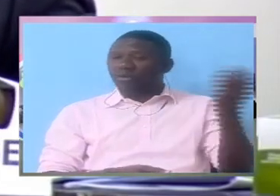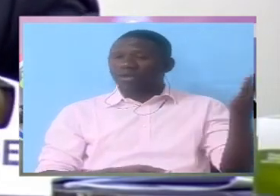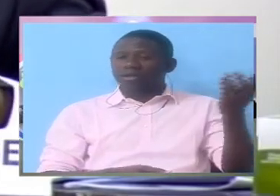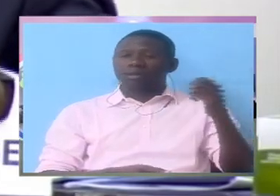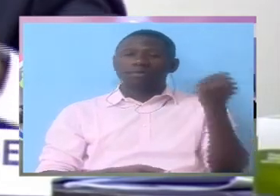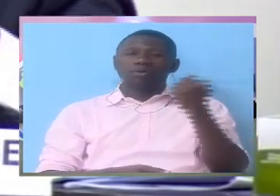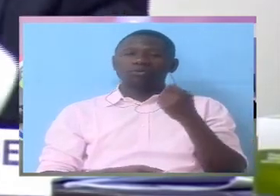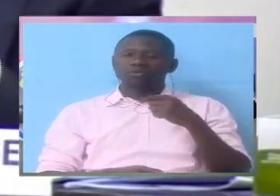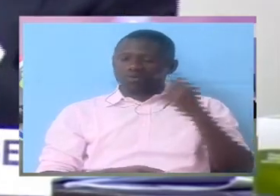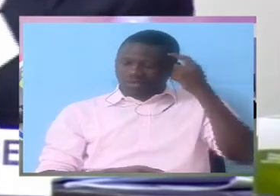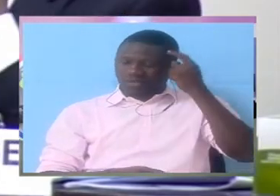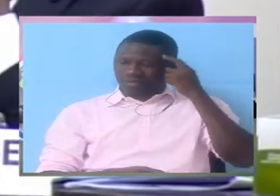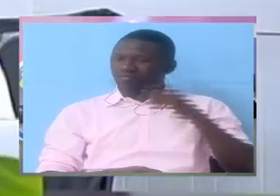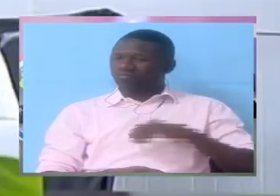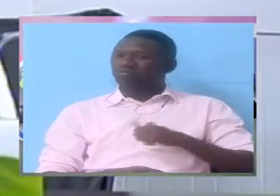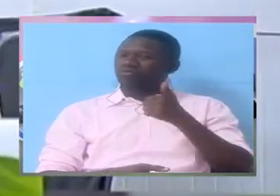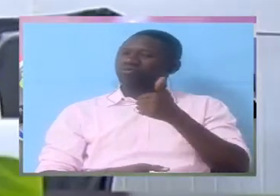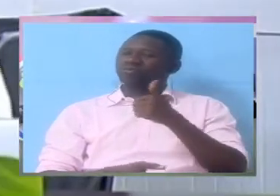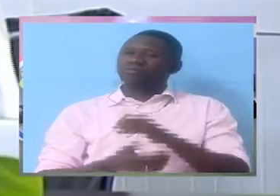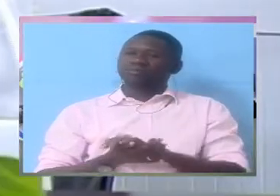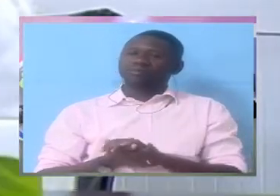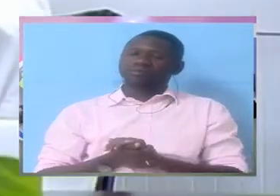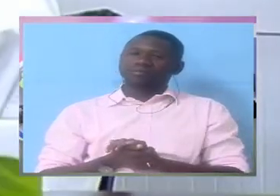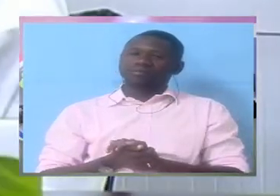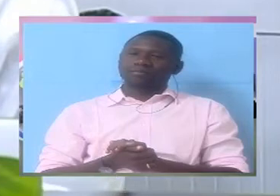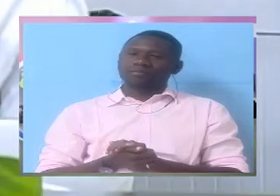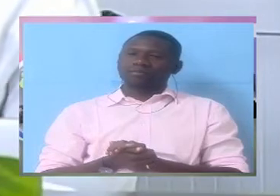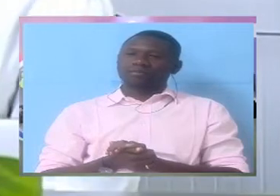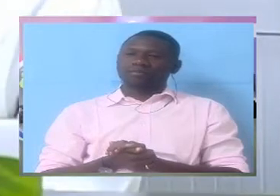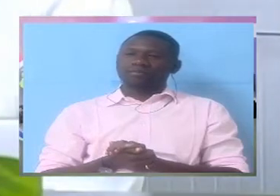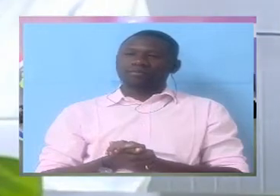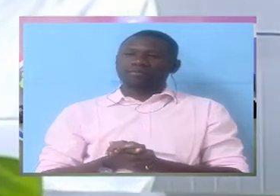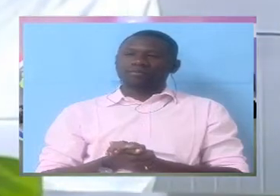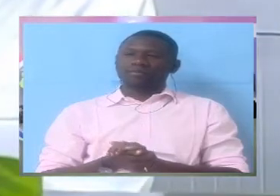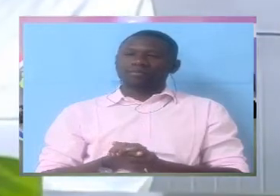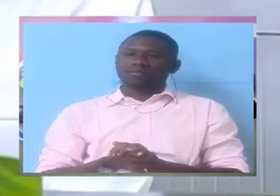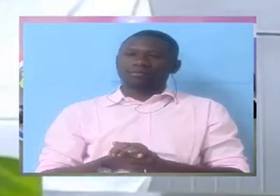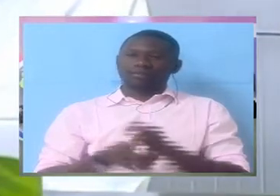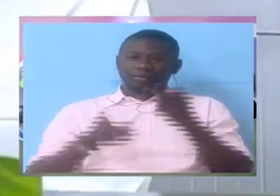Ite nyine tombo mpurke fa nyine ndia la kata mantembe ife.